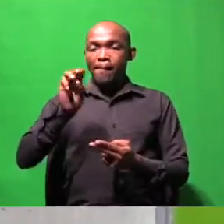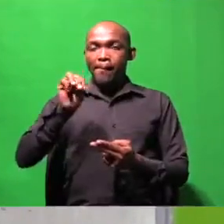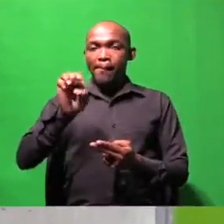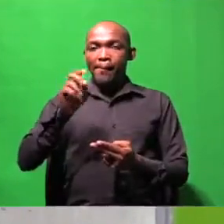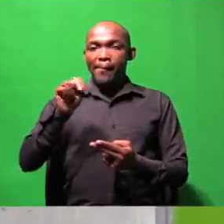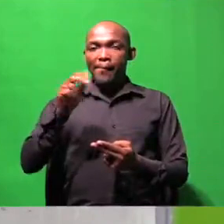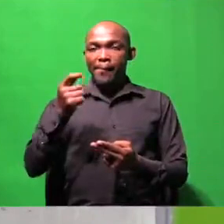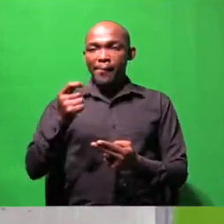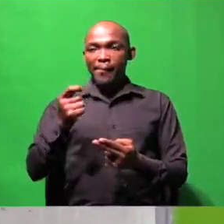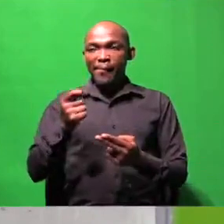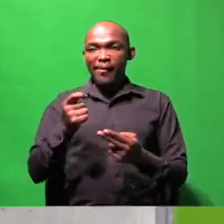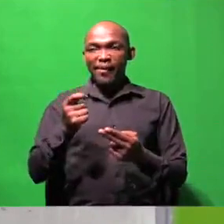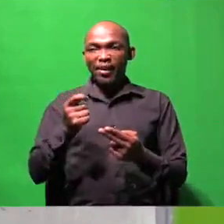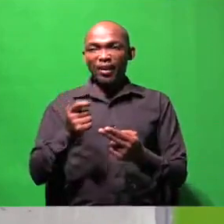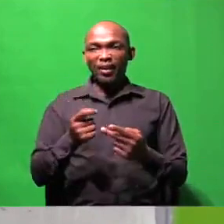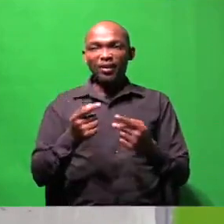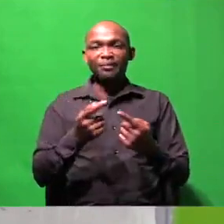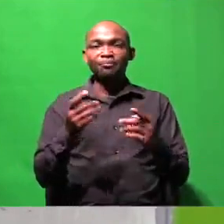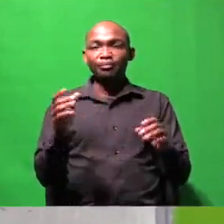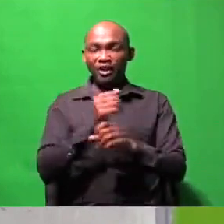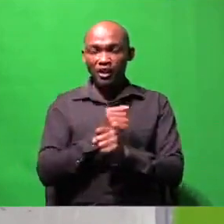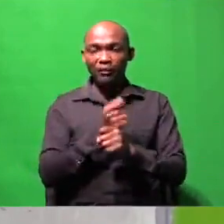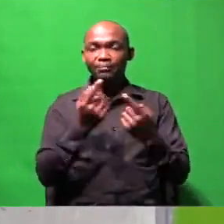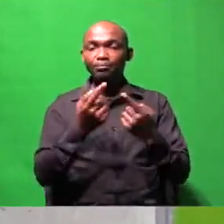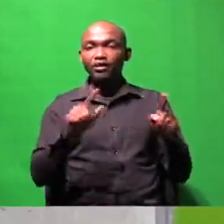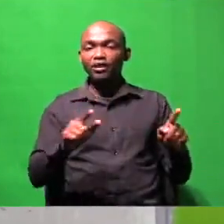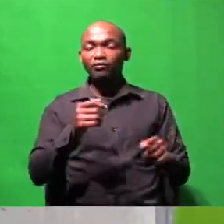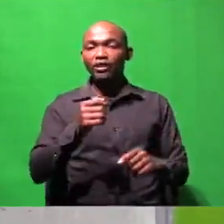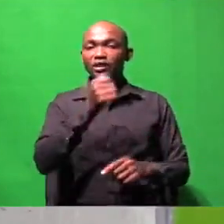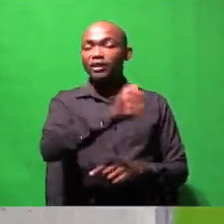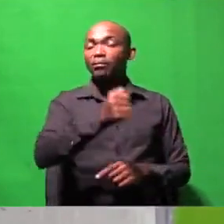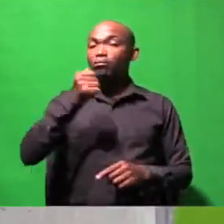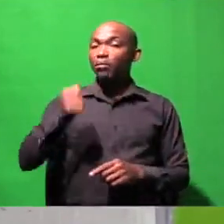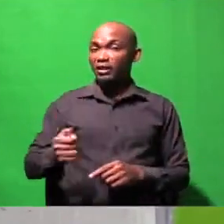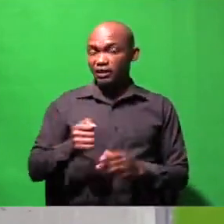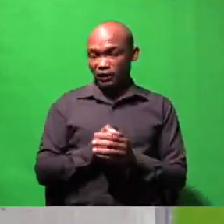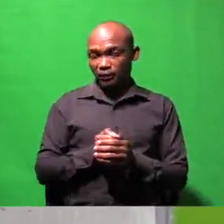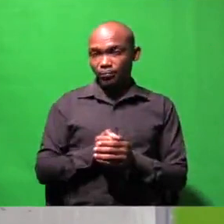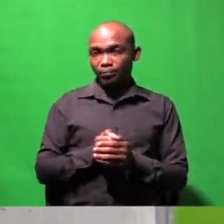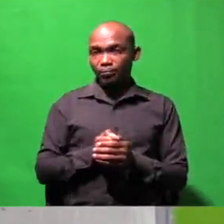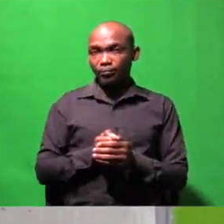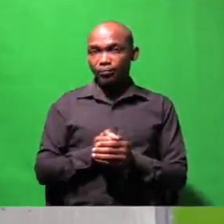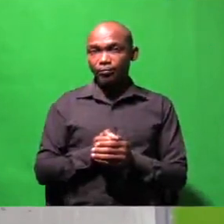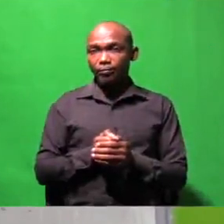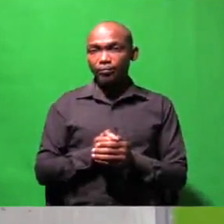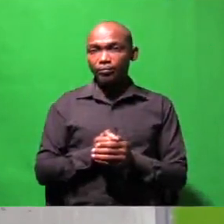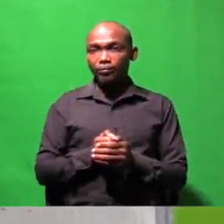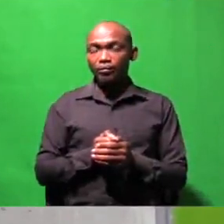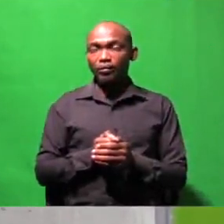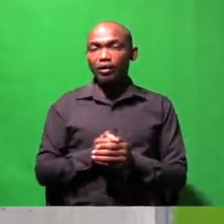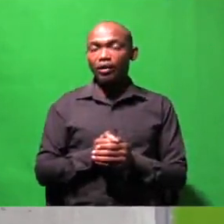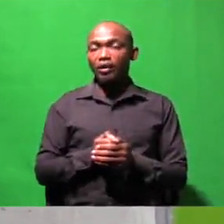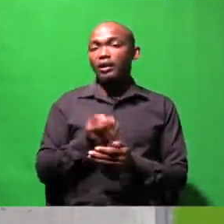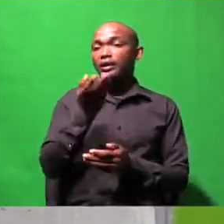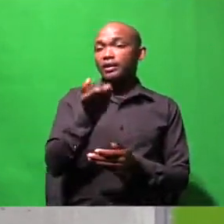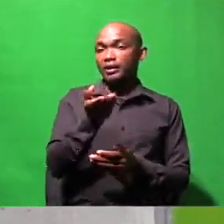element differ. Atom of one element differ from atom of another element in mass.